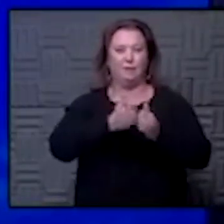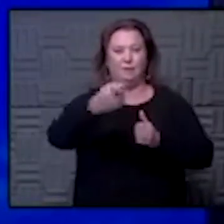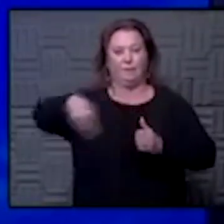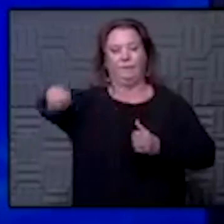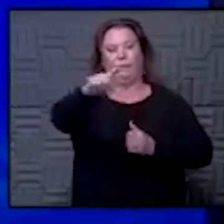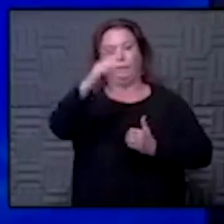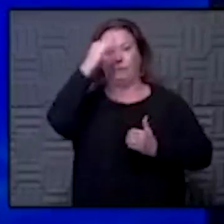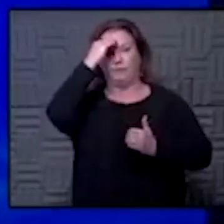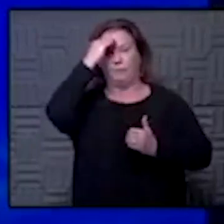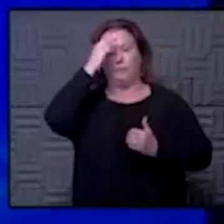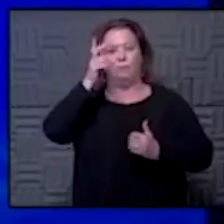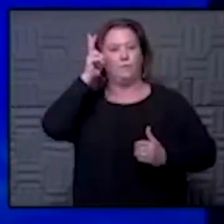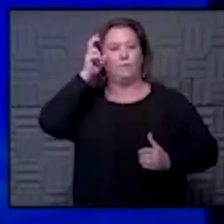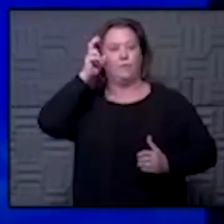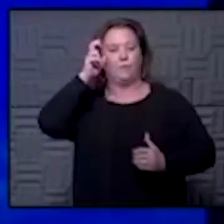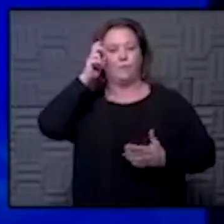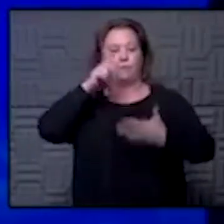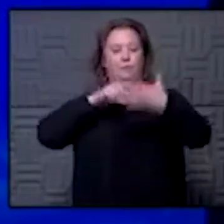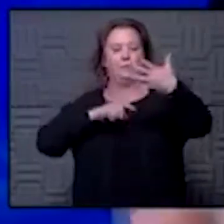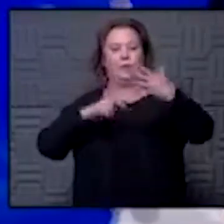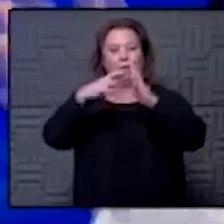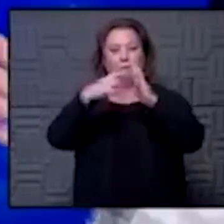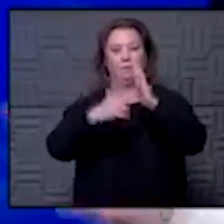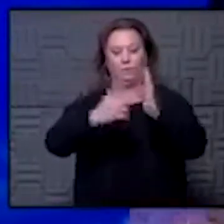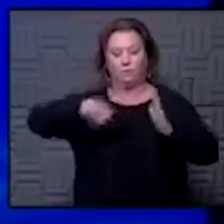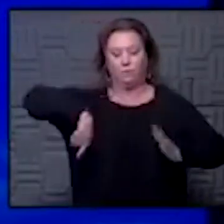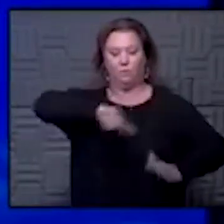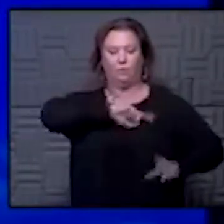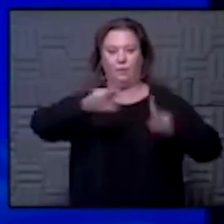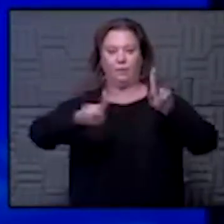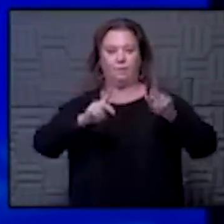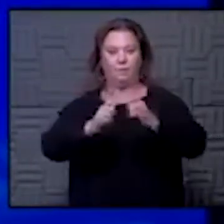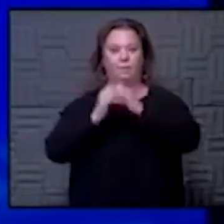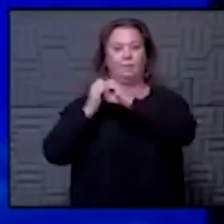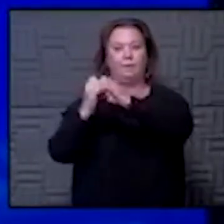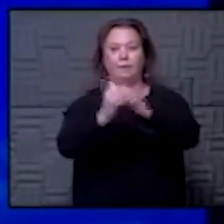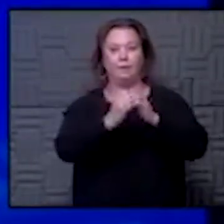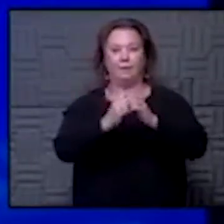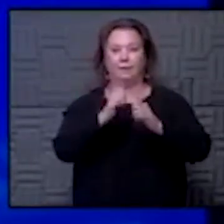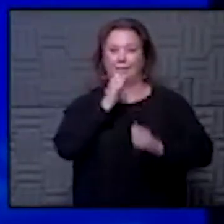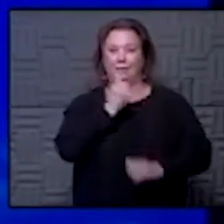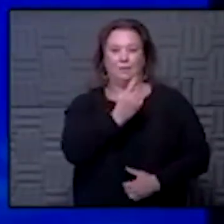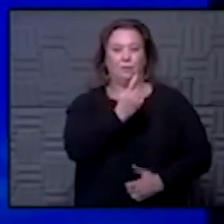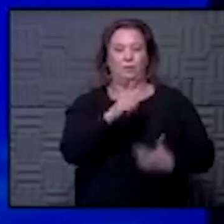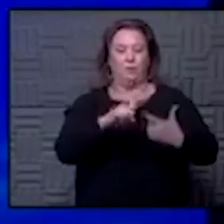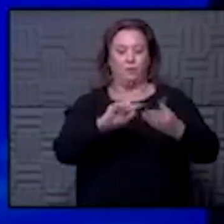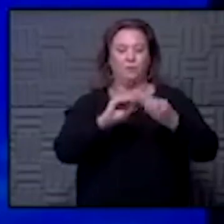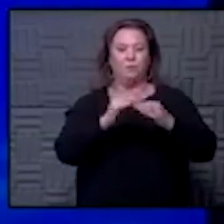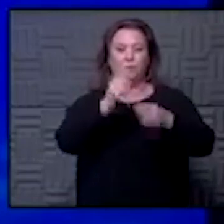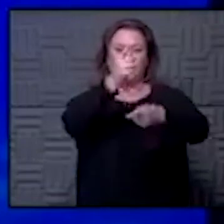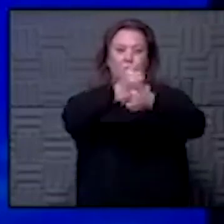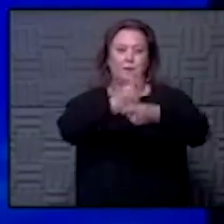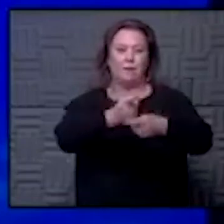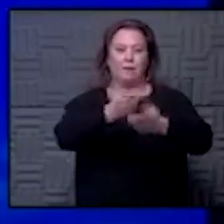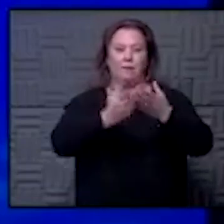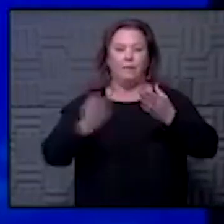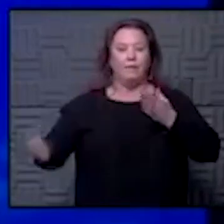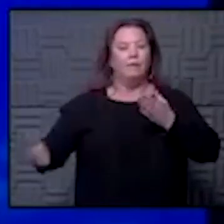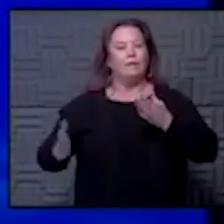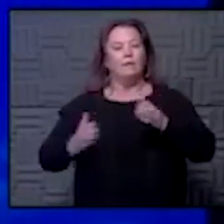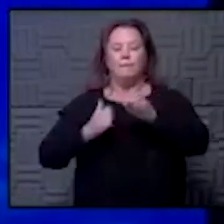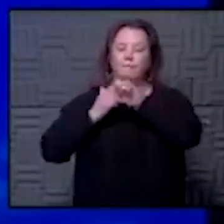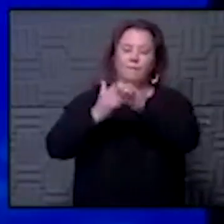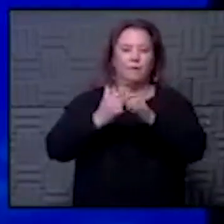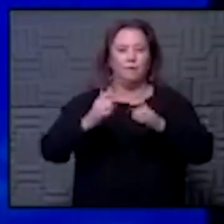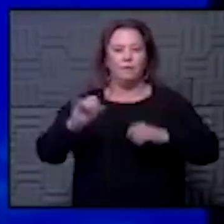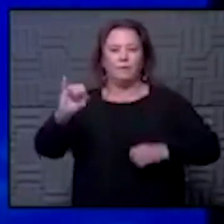no surprise. You guys have heard me give the 5 rules before. We the people, we're all in this together. It's not either one. Number 2, do the right thing. Follow the pillars